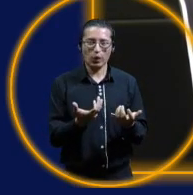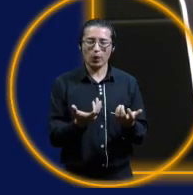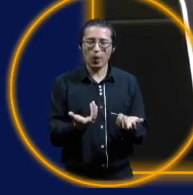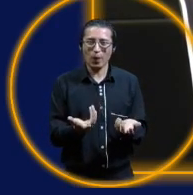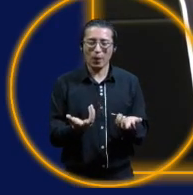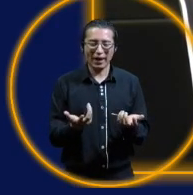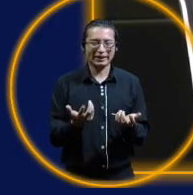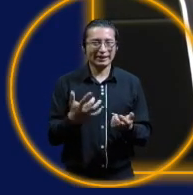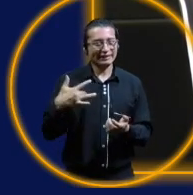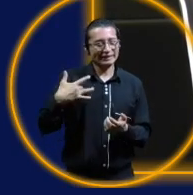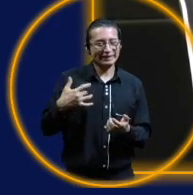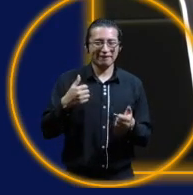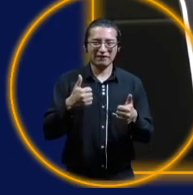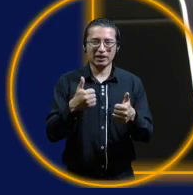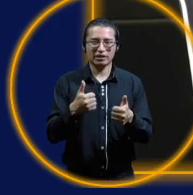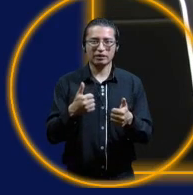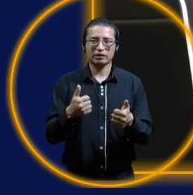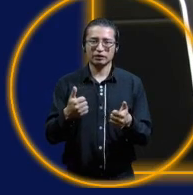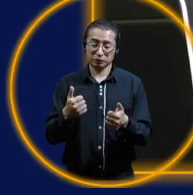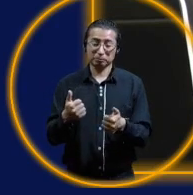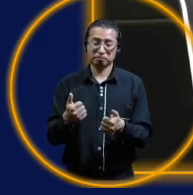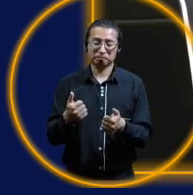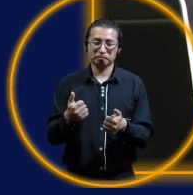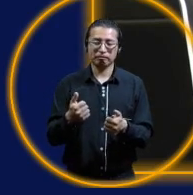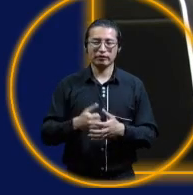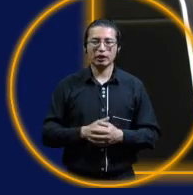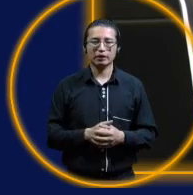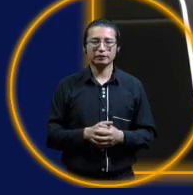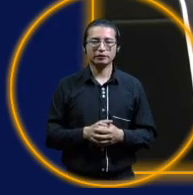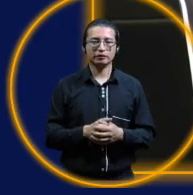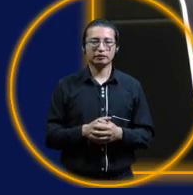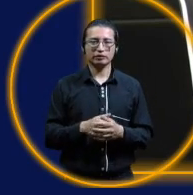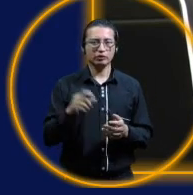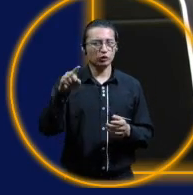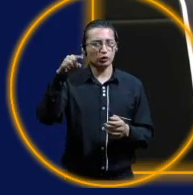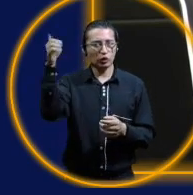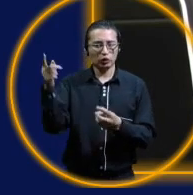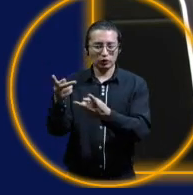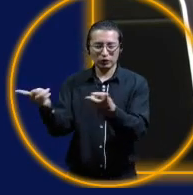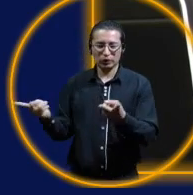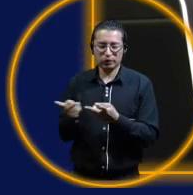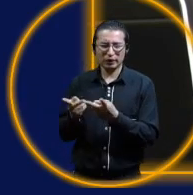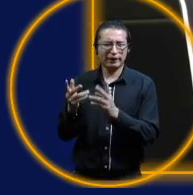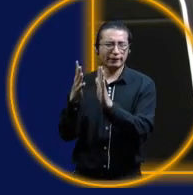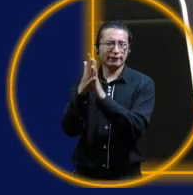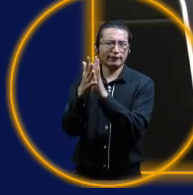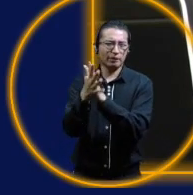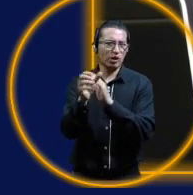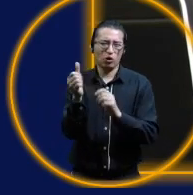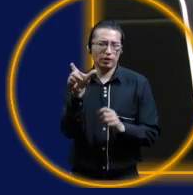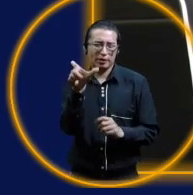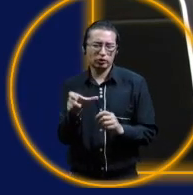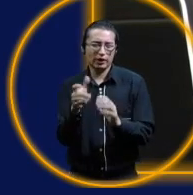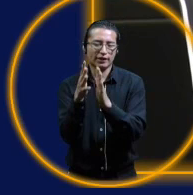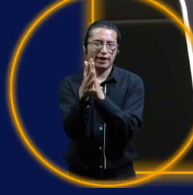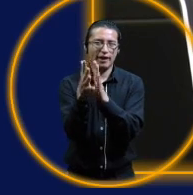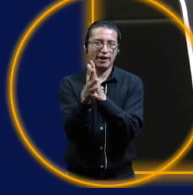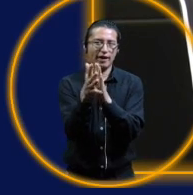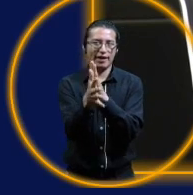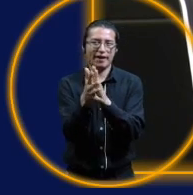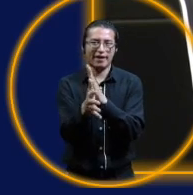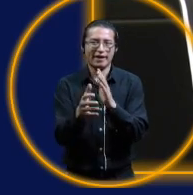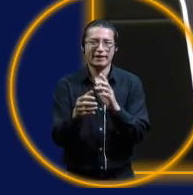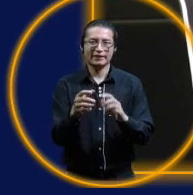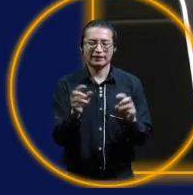a conference just across the other auditorium over there, and he talked about how fear and art are always